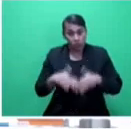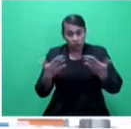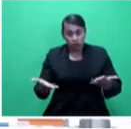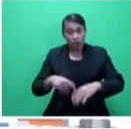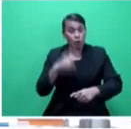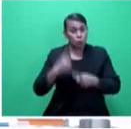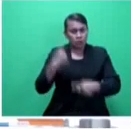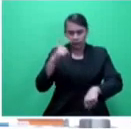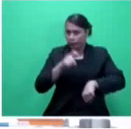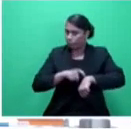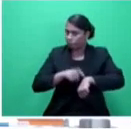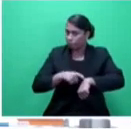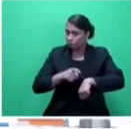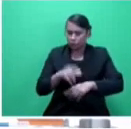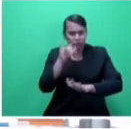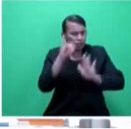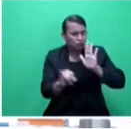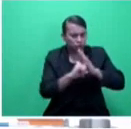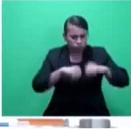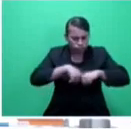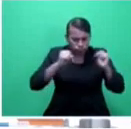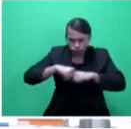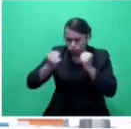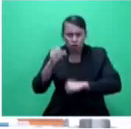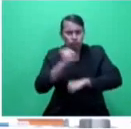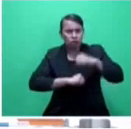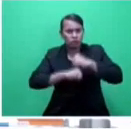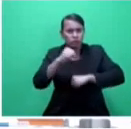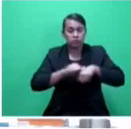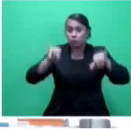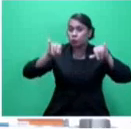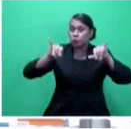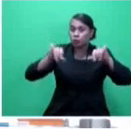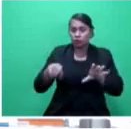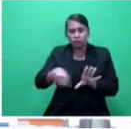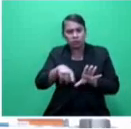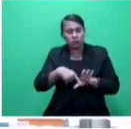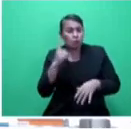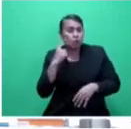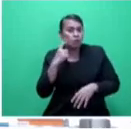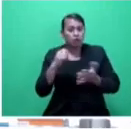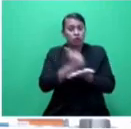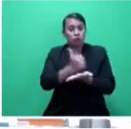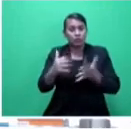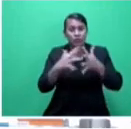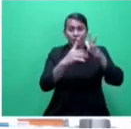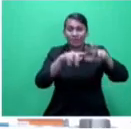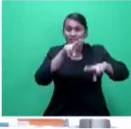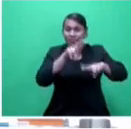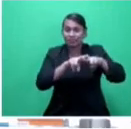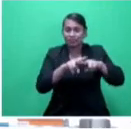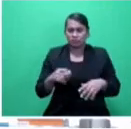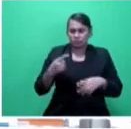has identified some of the structural issues that need to be addressed within the Water Authority of Fiji. I mean, we had people holding regional manager jobs